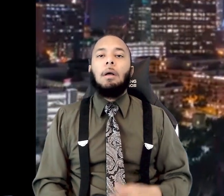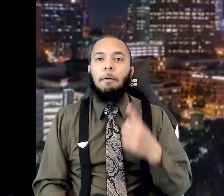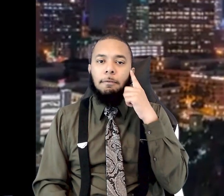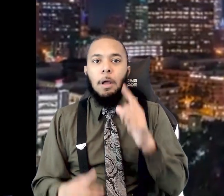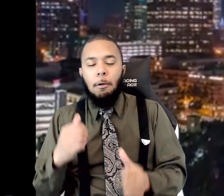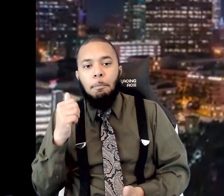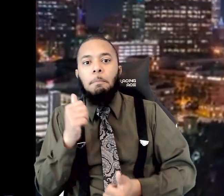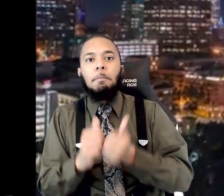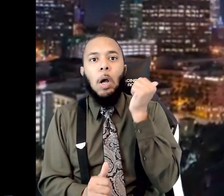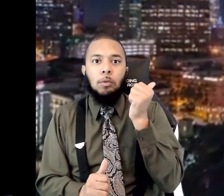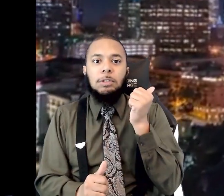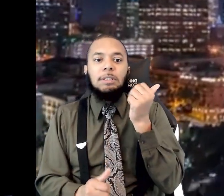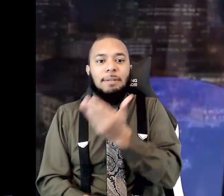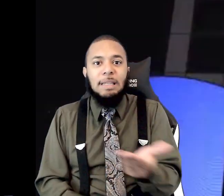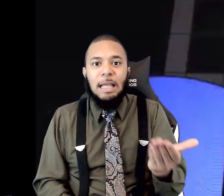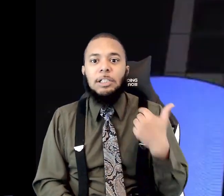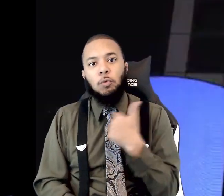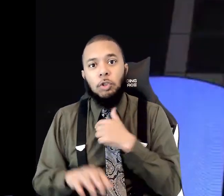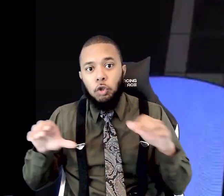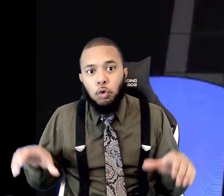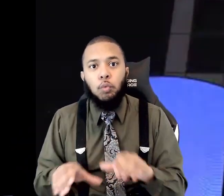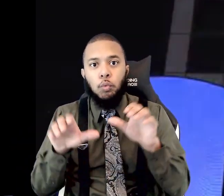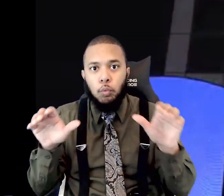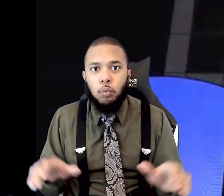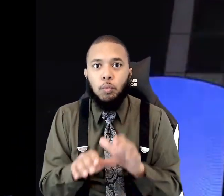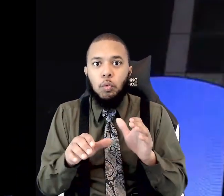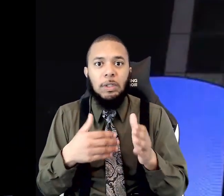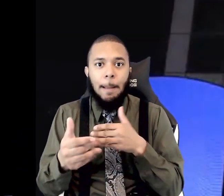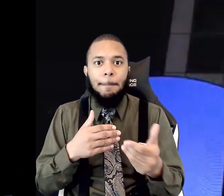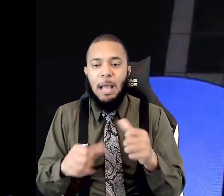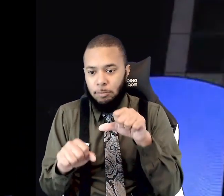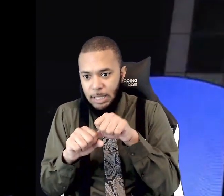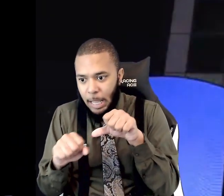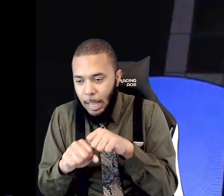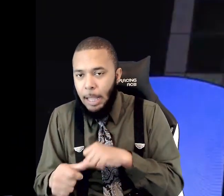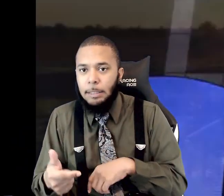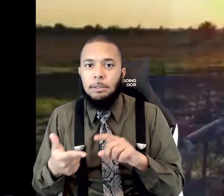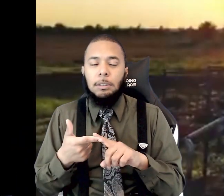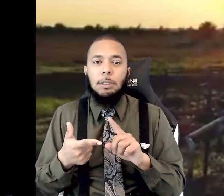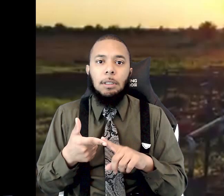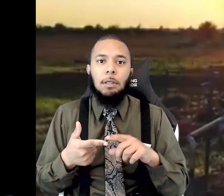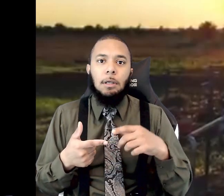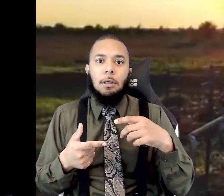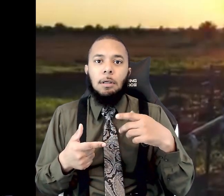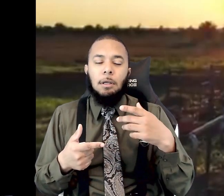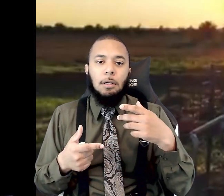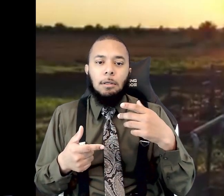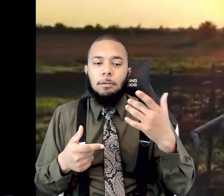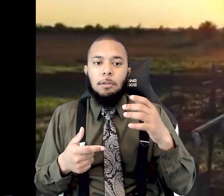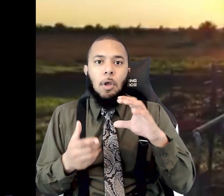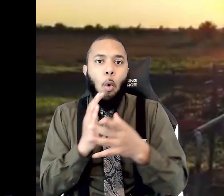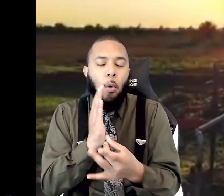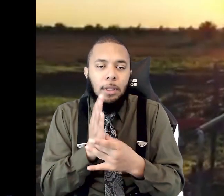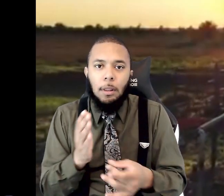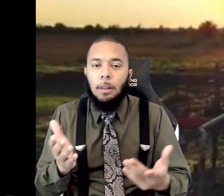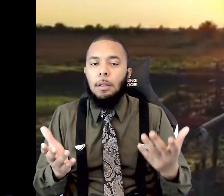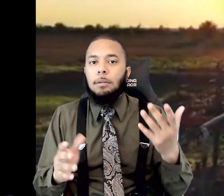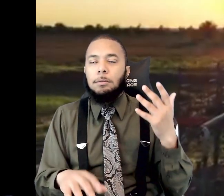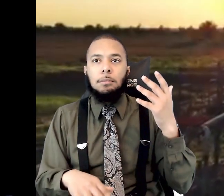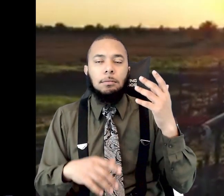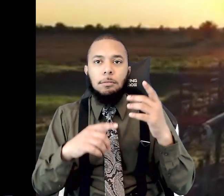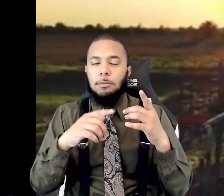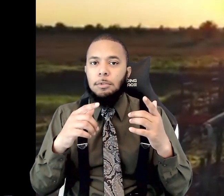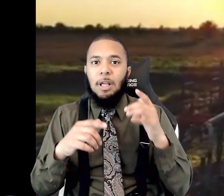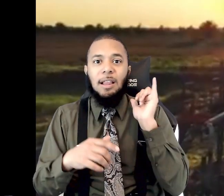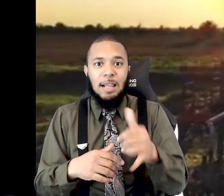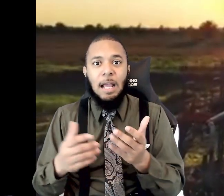our the things that we do, okay, whether it's natural gas, whether it's some form of petroleum and gas or oil, those are